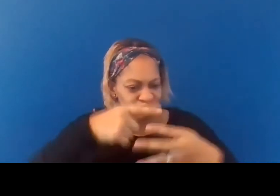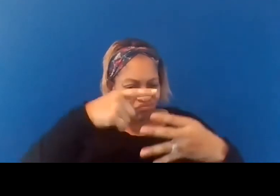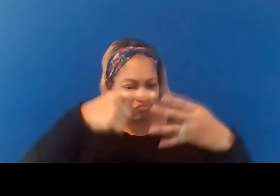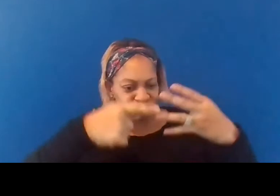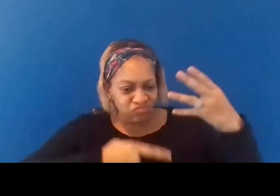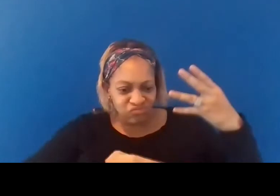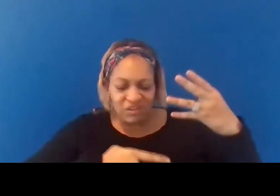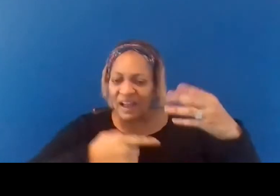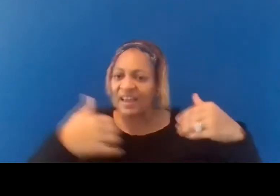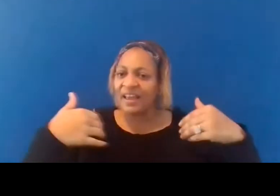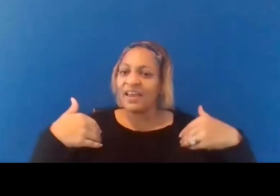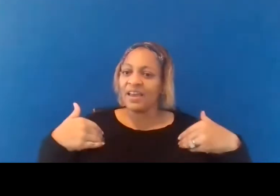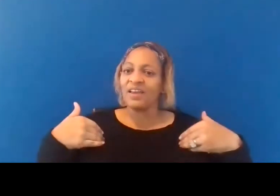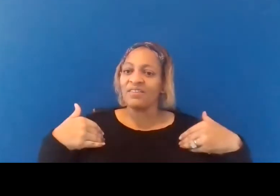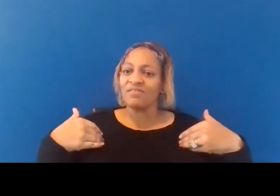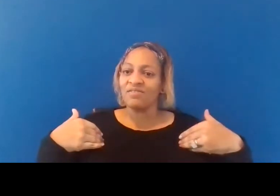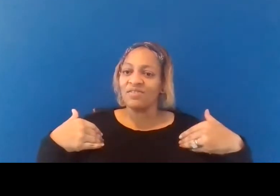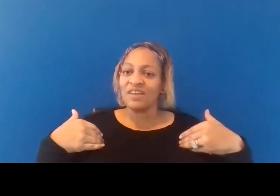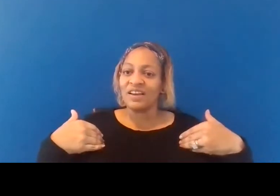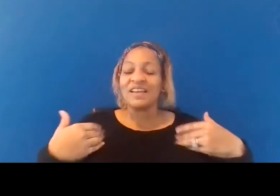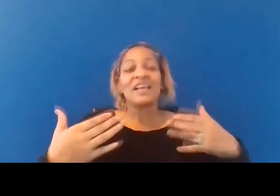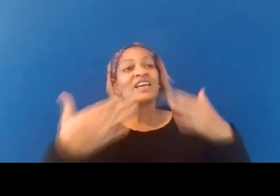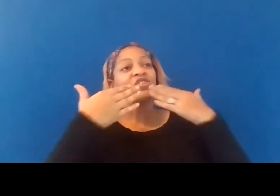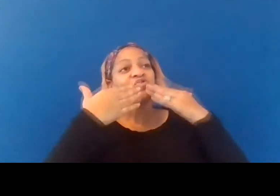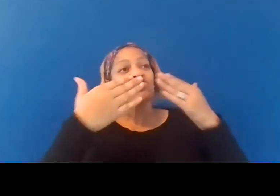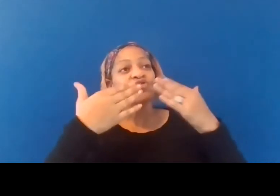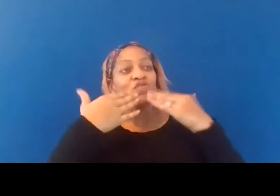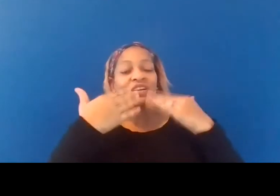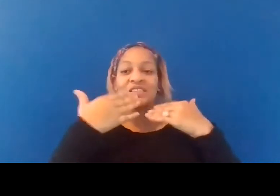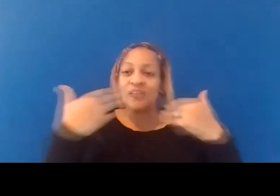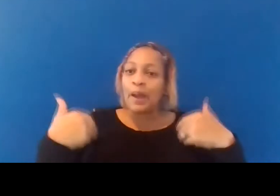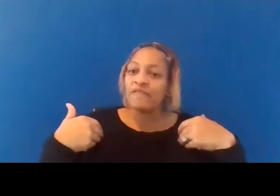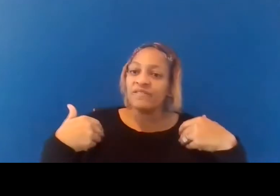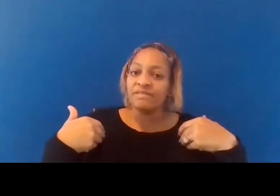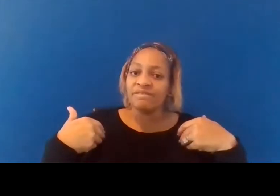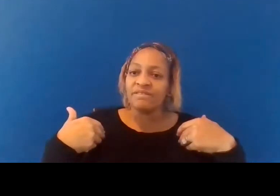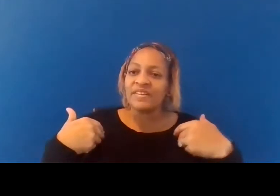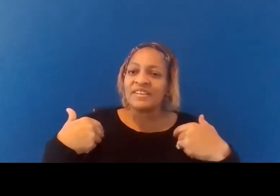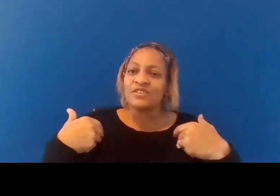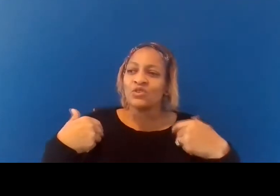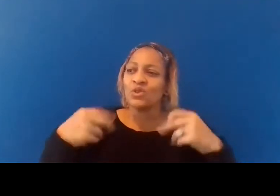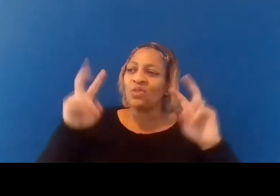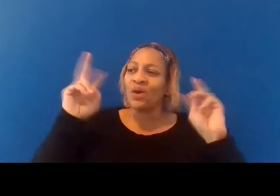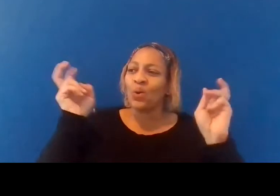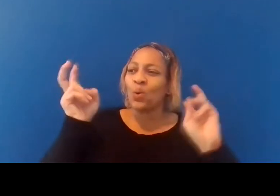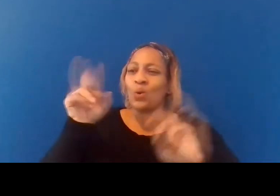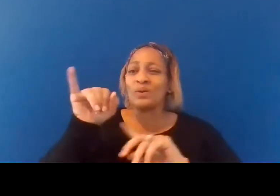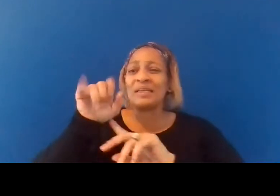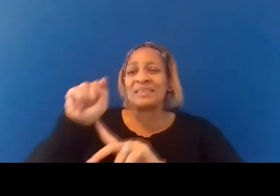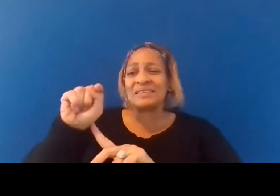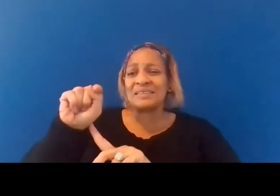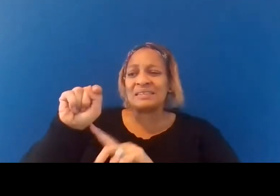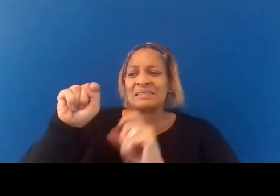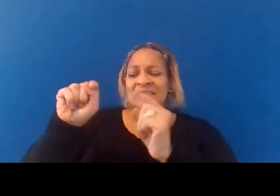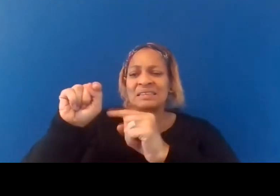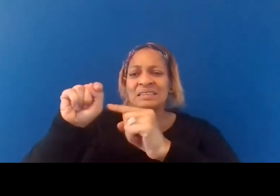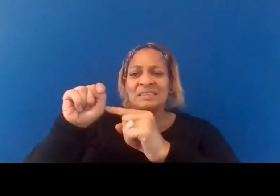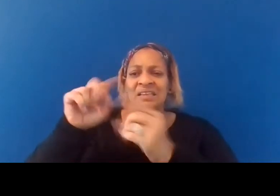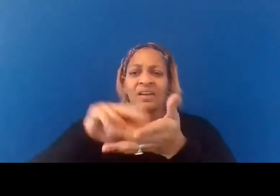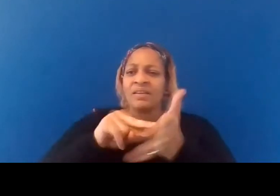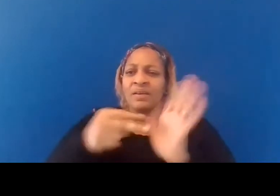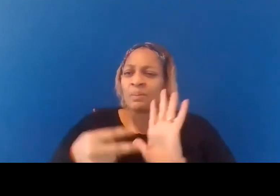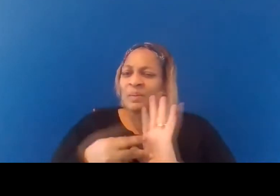and feel gratitude for that. Now, what is the it that you already have? He goes on to